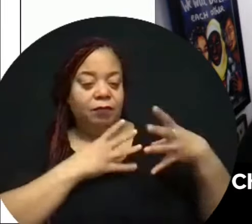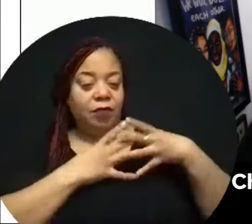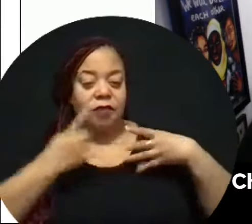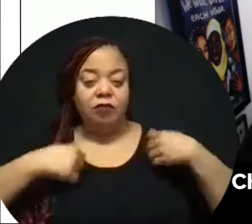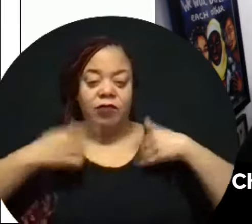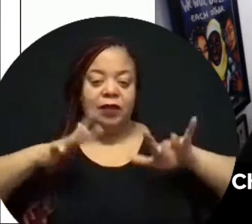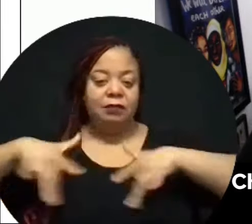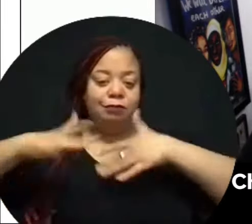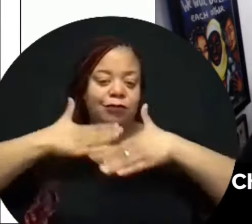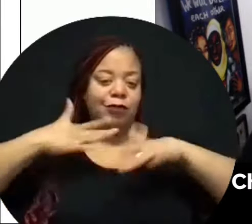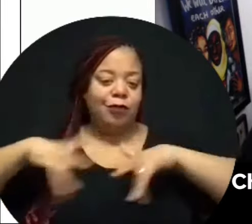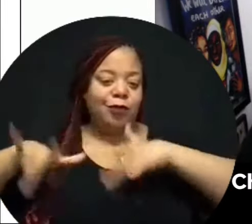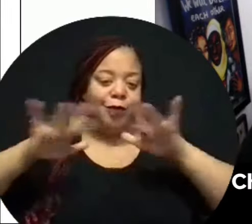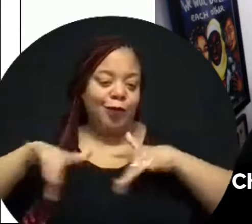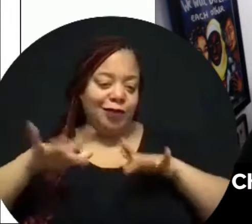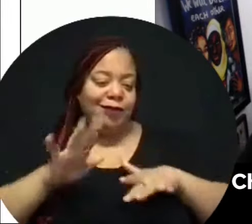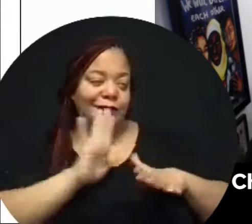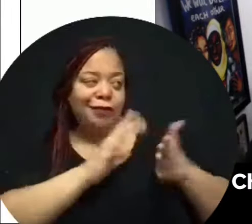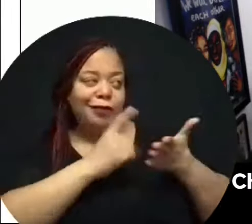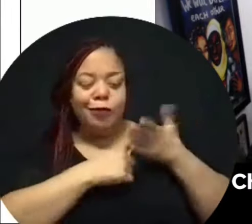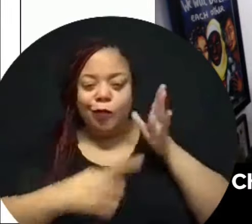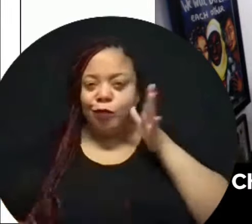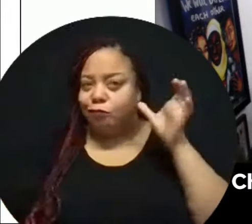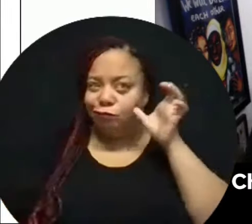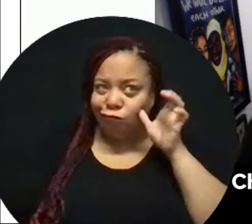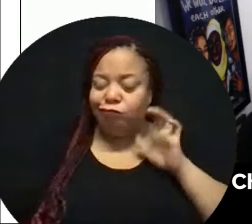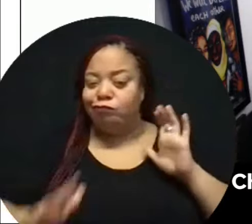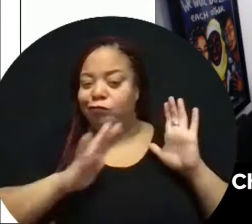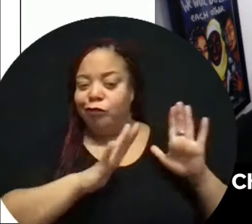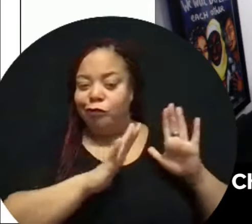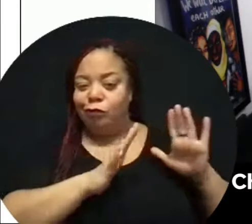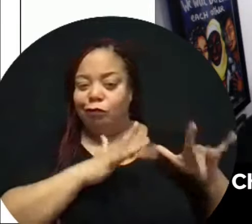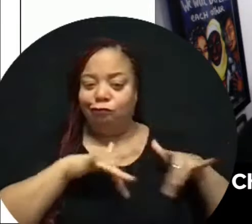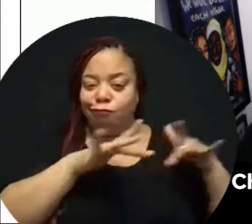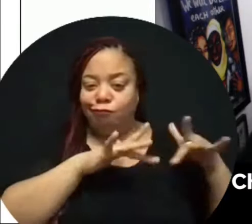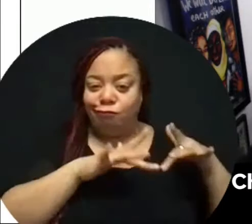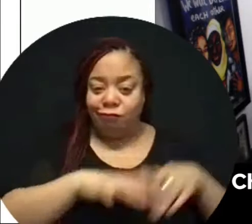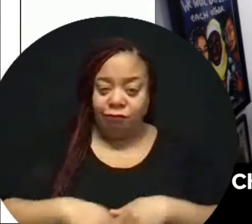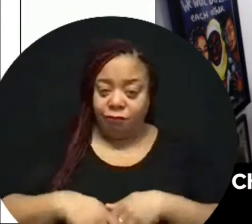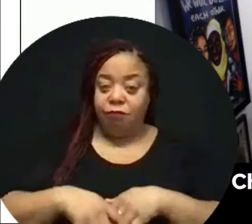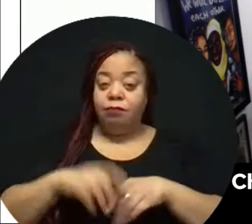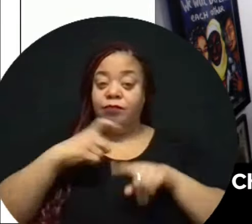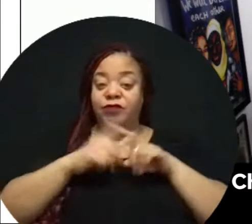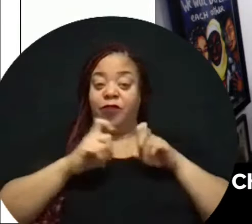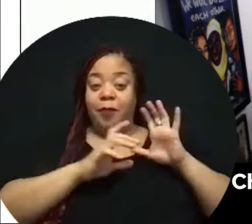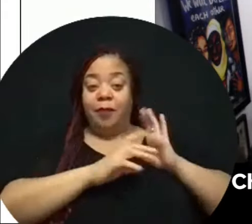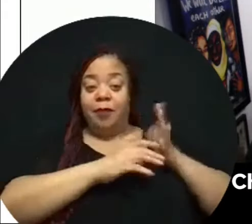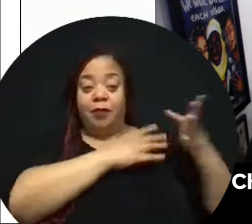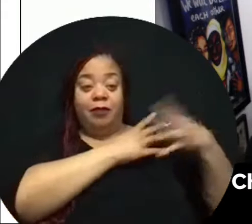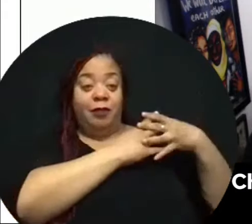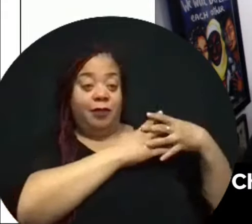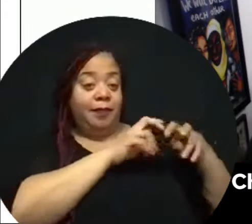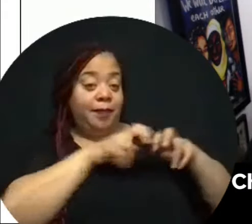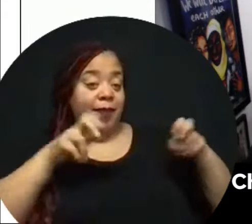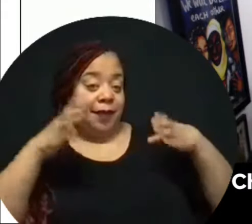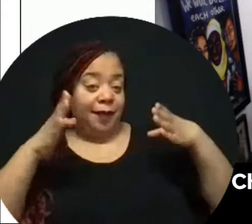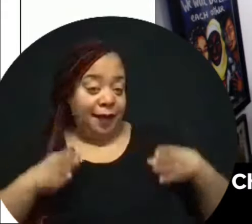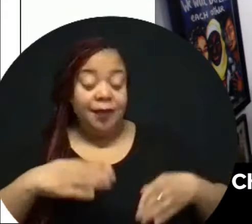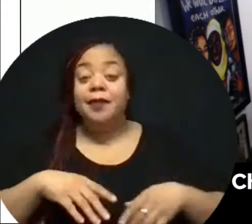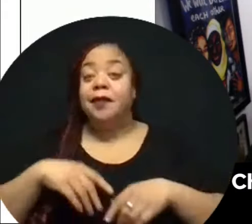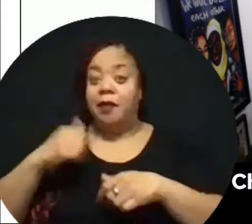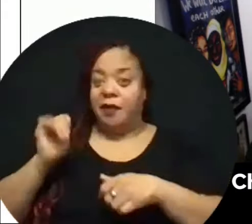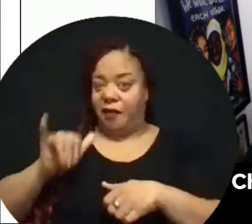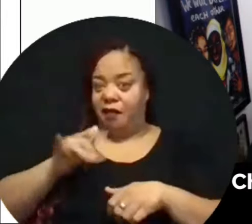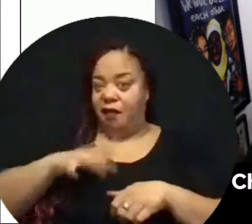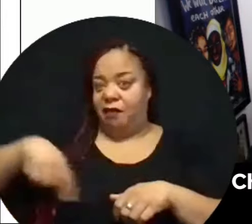get started, I wanted to let everyone know about our next critical conversation, which will be November 9th at 7 p.m.